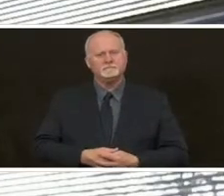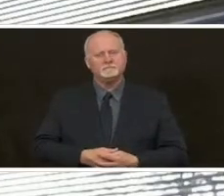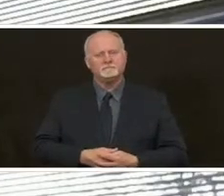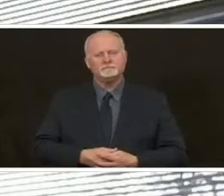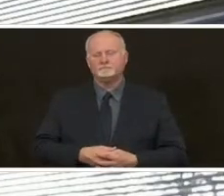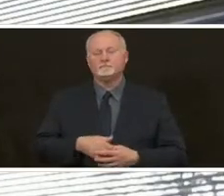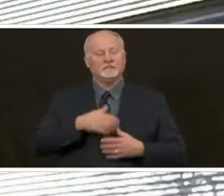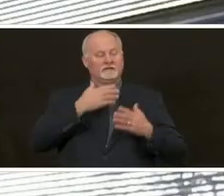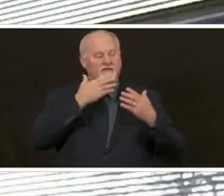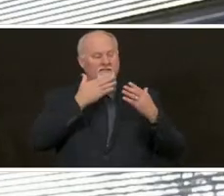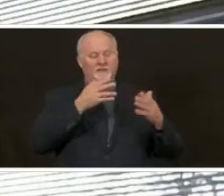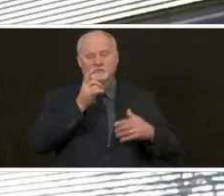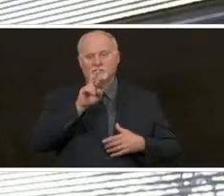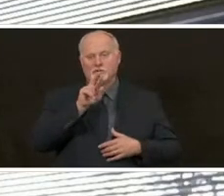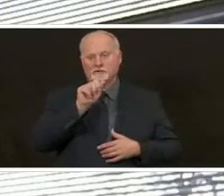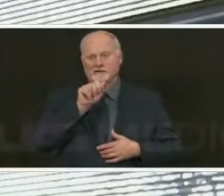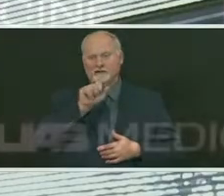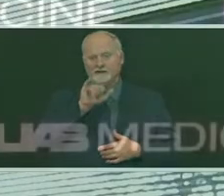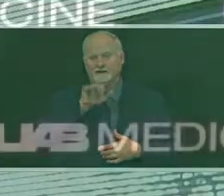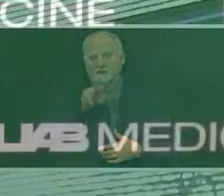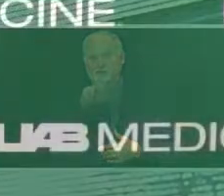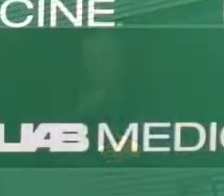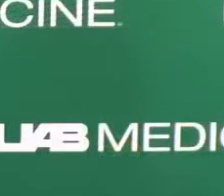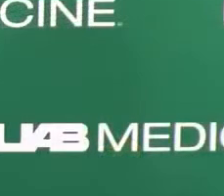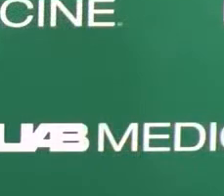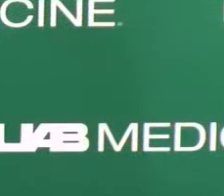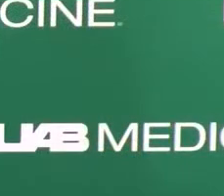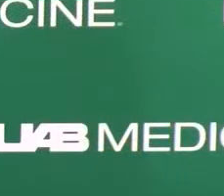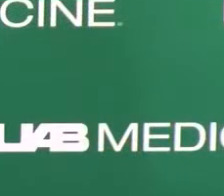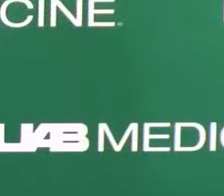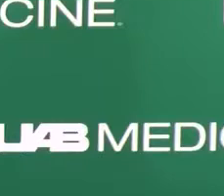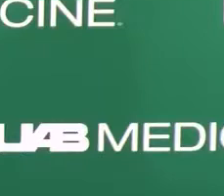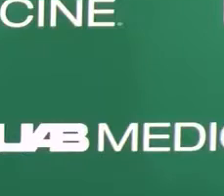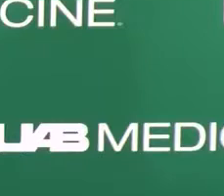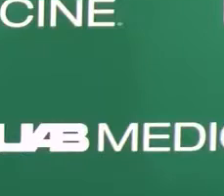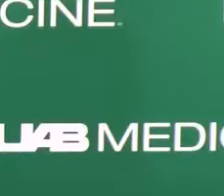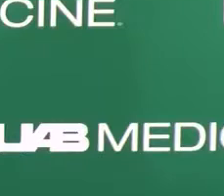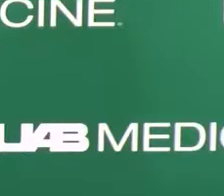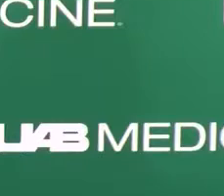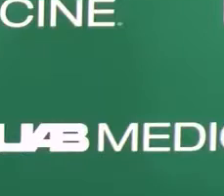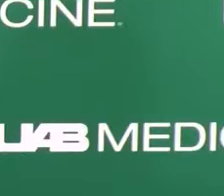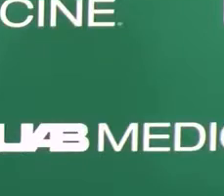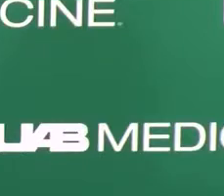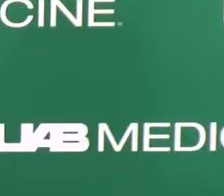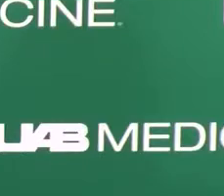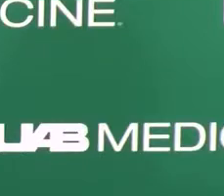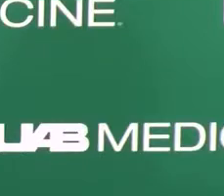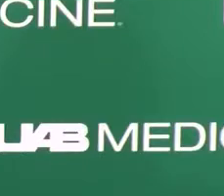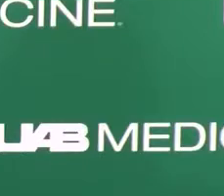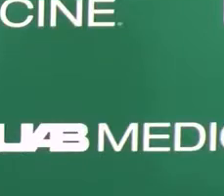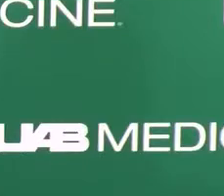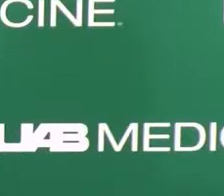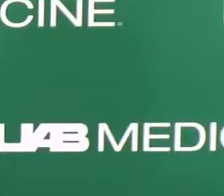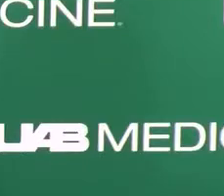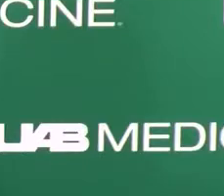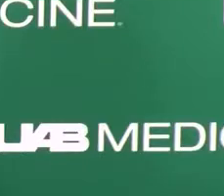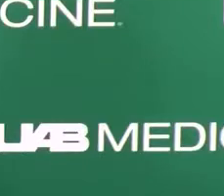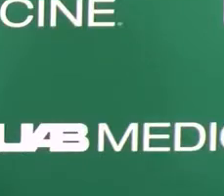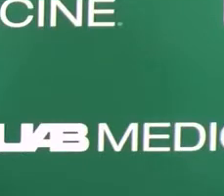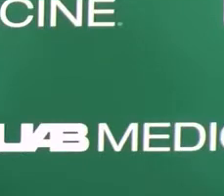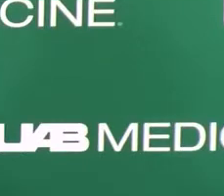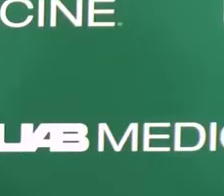Great, thank you, Dr. Ayers. It's now my distinct pleasure to be able to introduce Mrs.